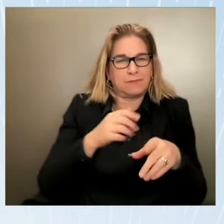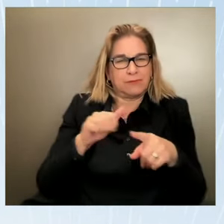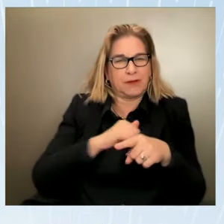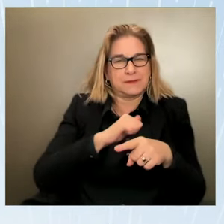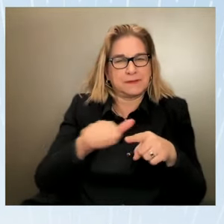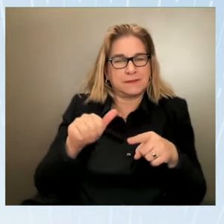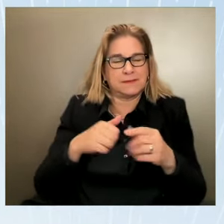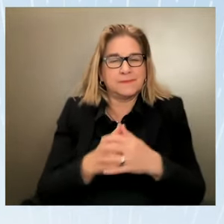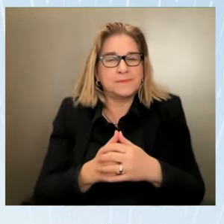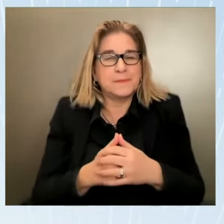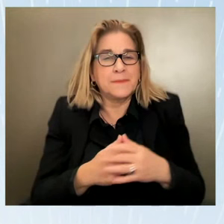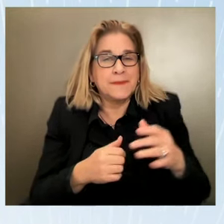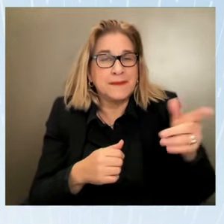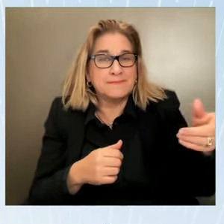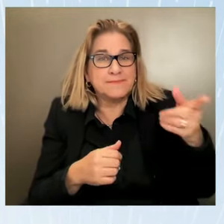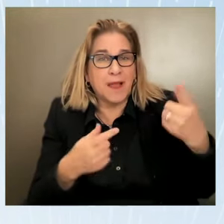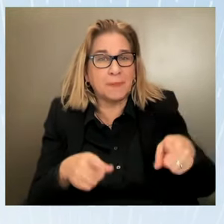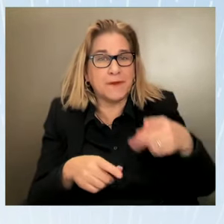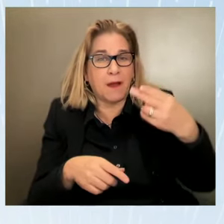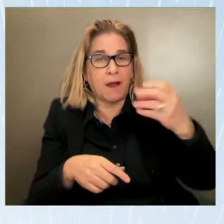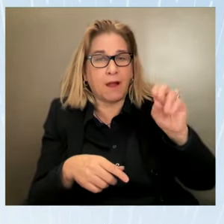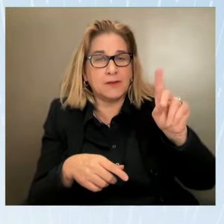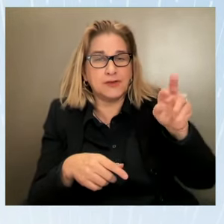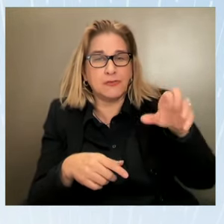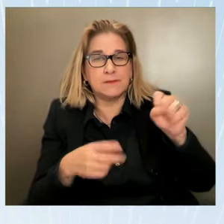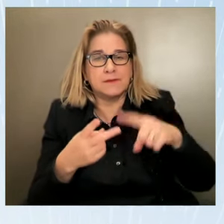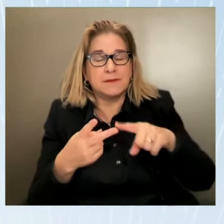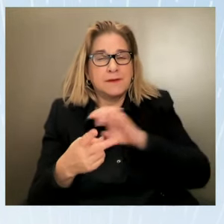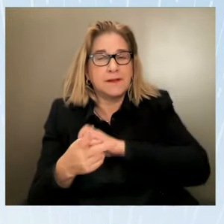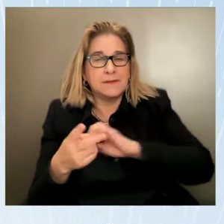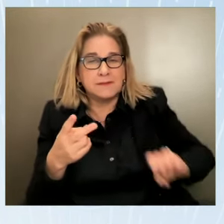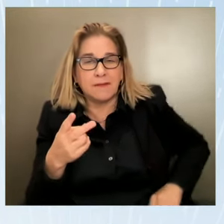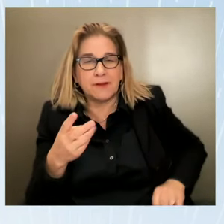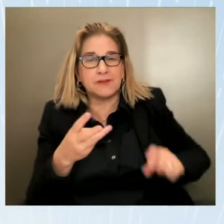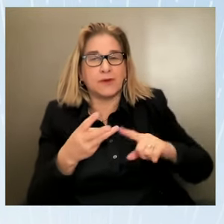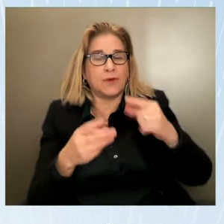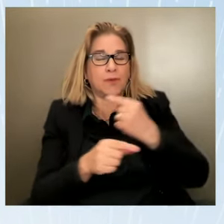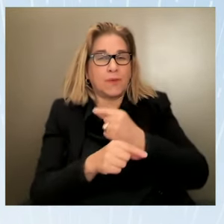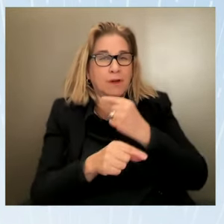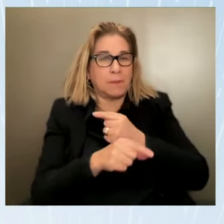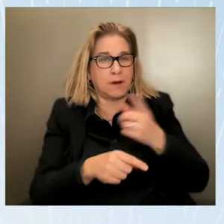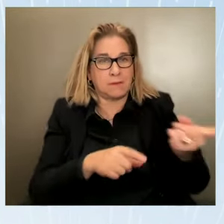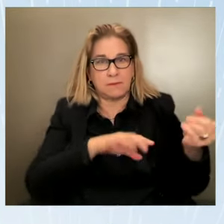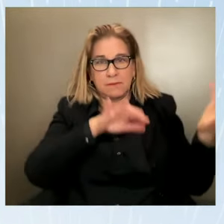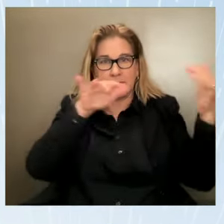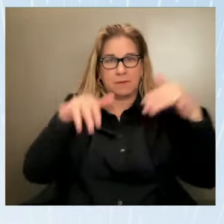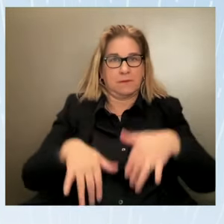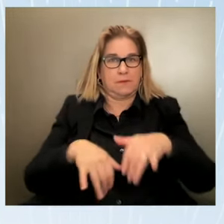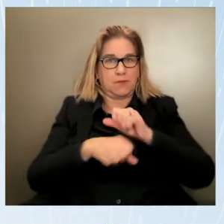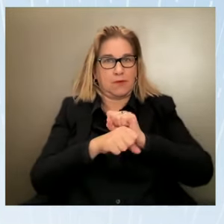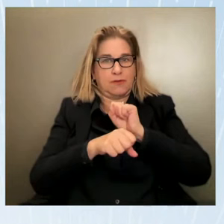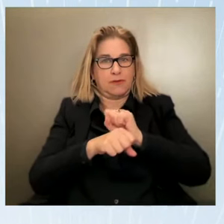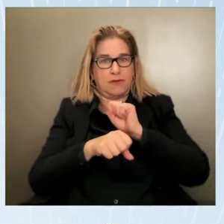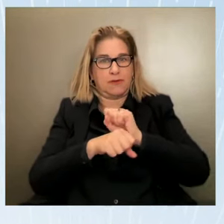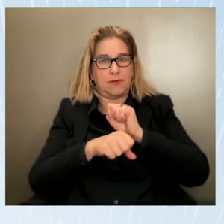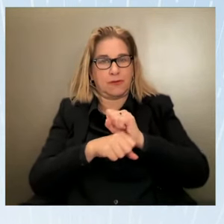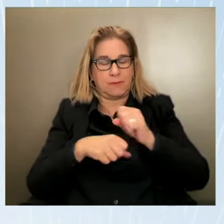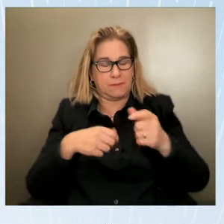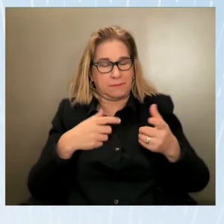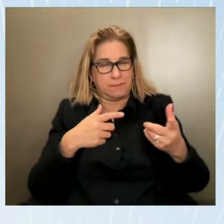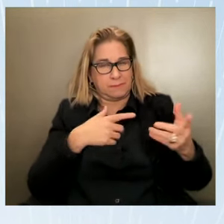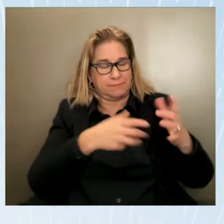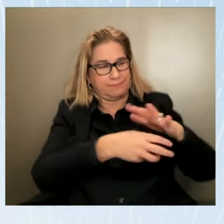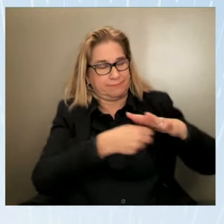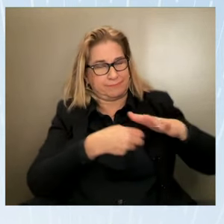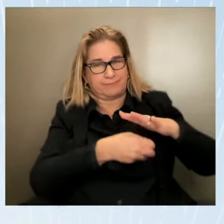improving working protections for farm workers to curb the potential for human trafficking and other exploitation during the recruitment